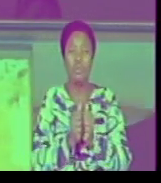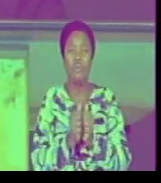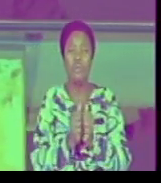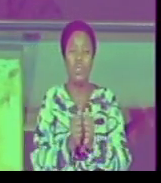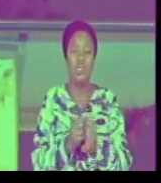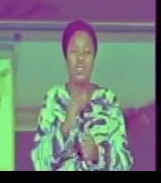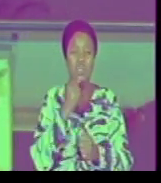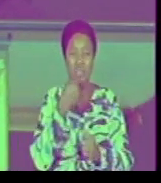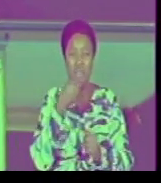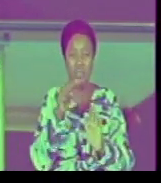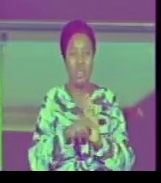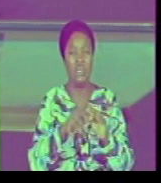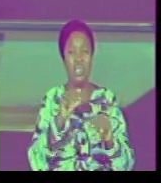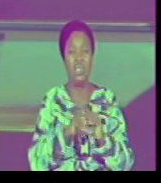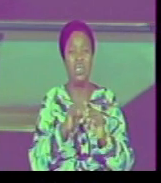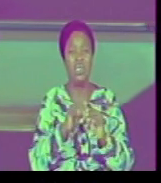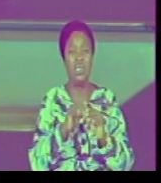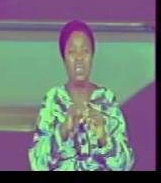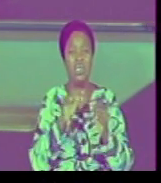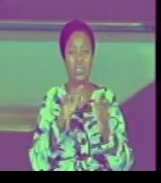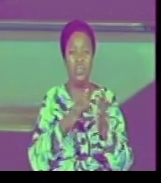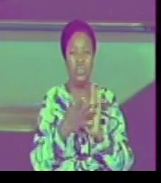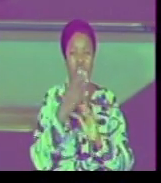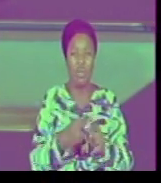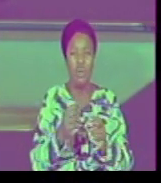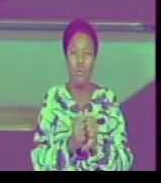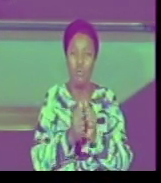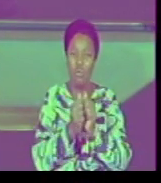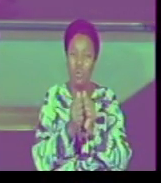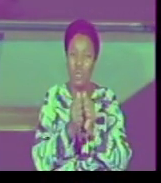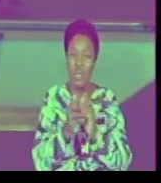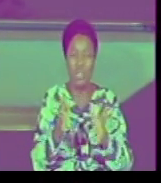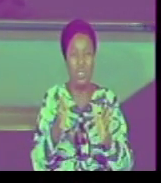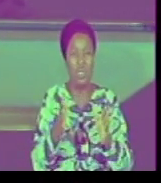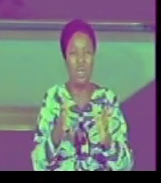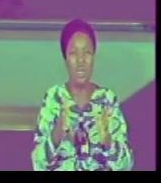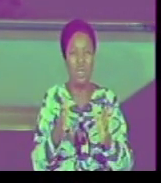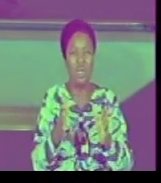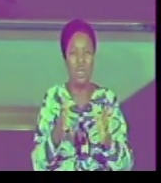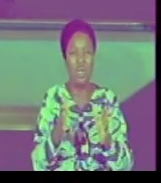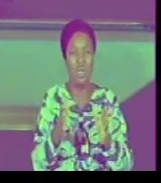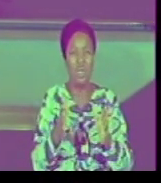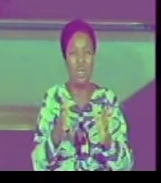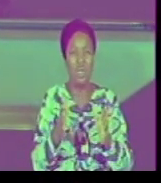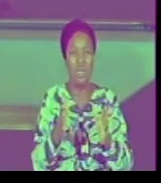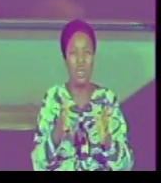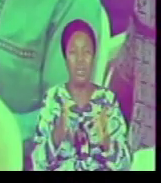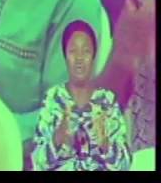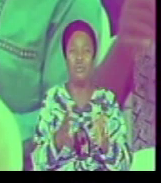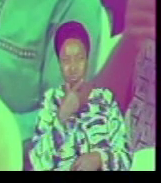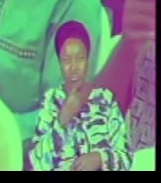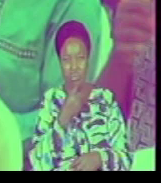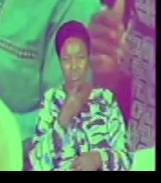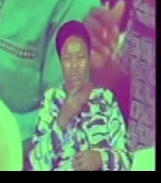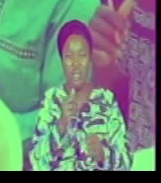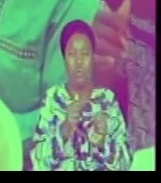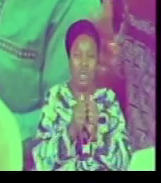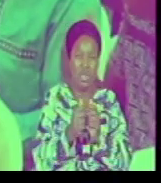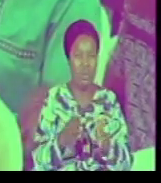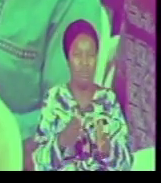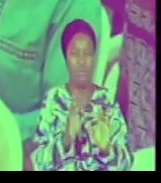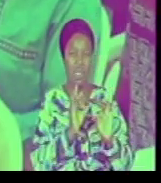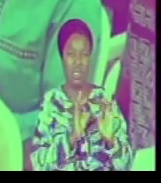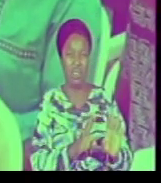name. Without dissimulation, without competition. Look at verse